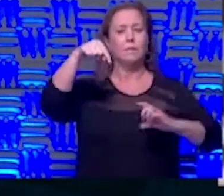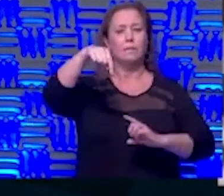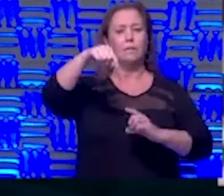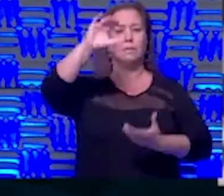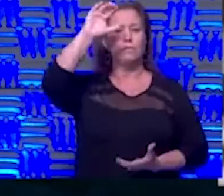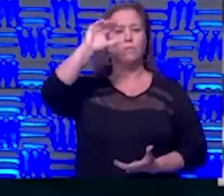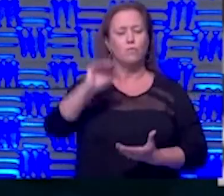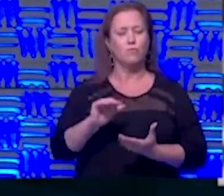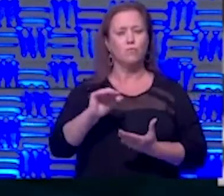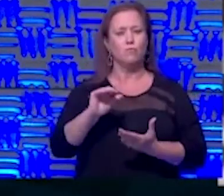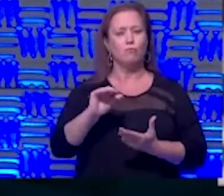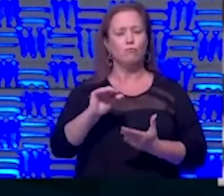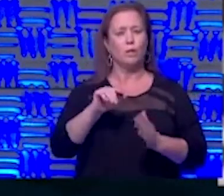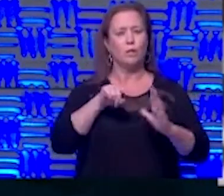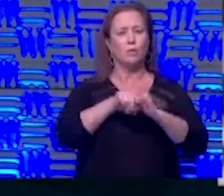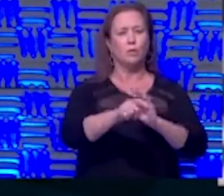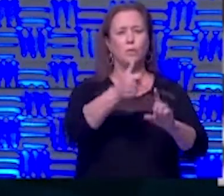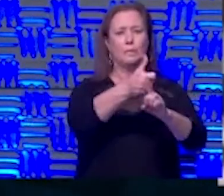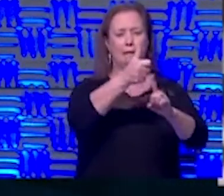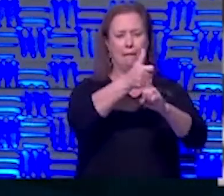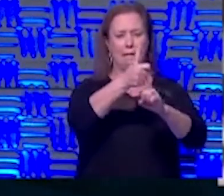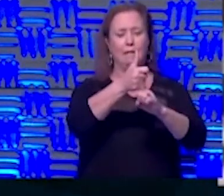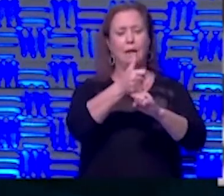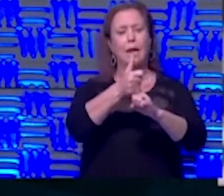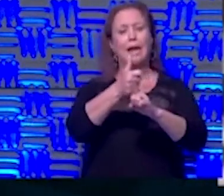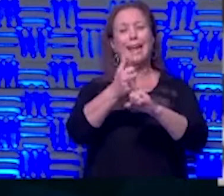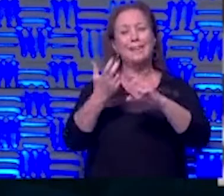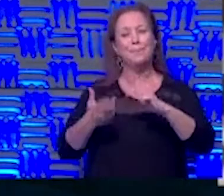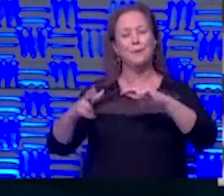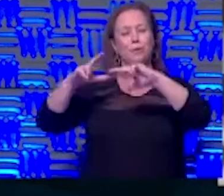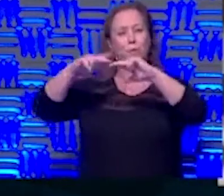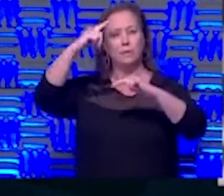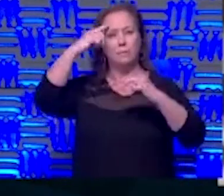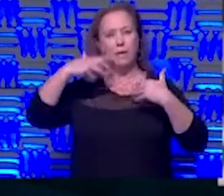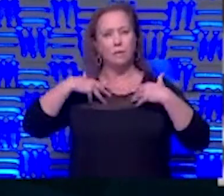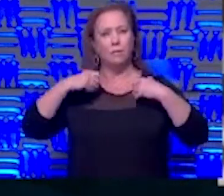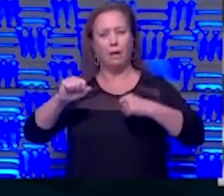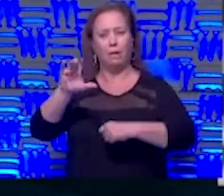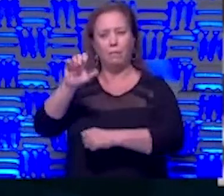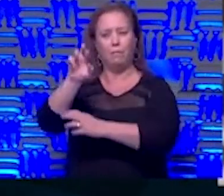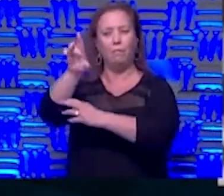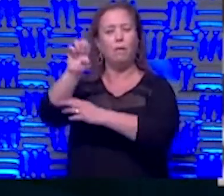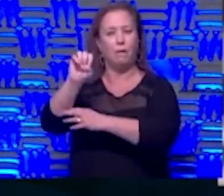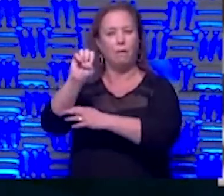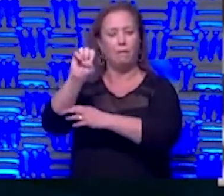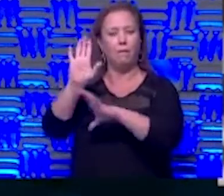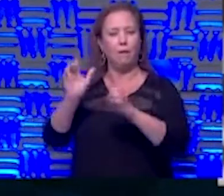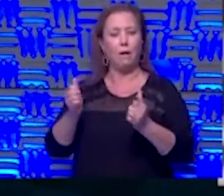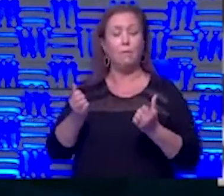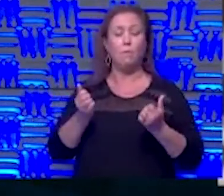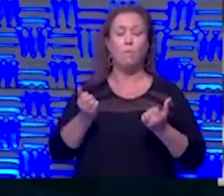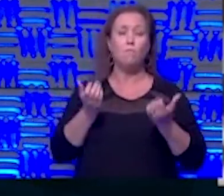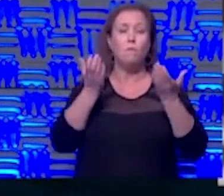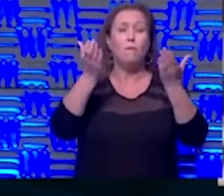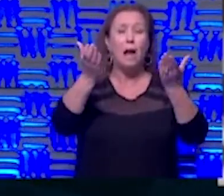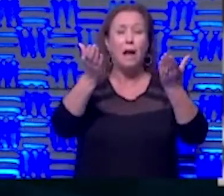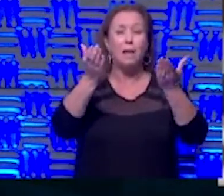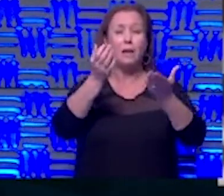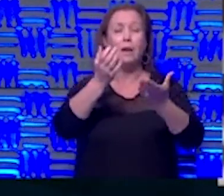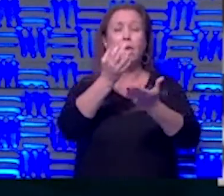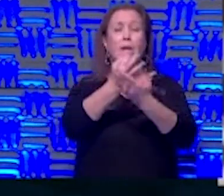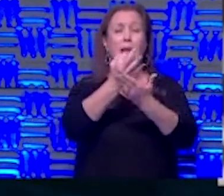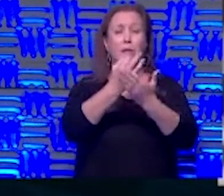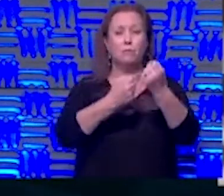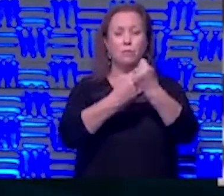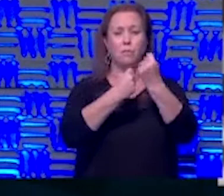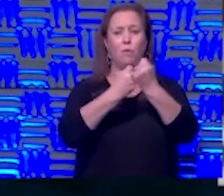reduce suicide and to increase mental health care is to provide support, financial support and